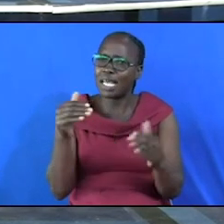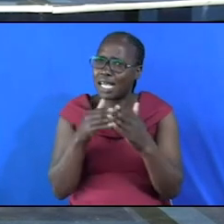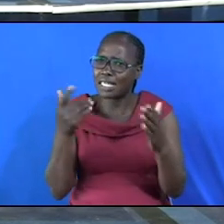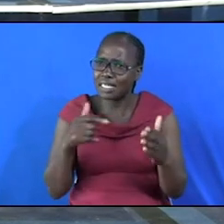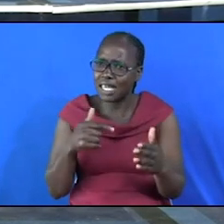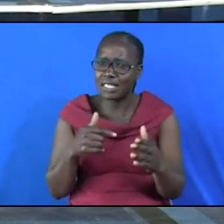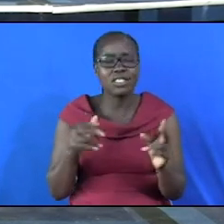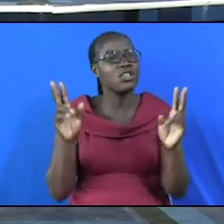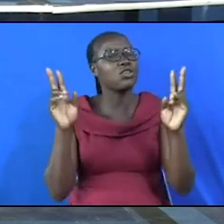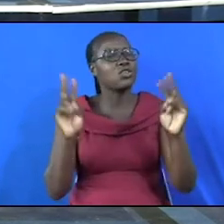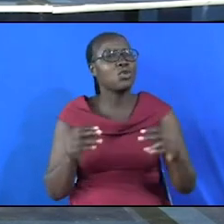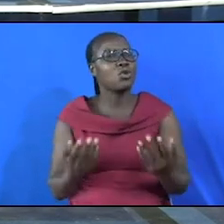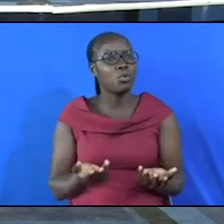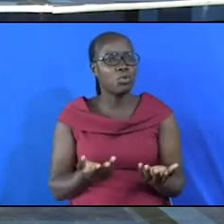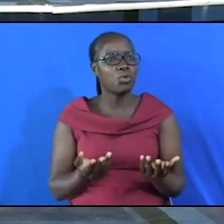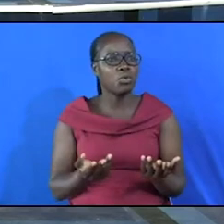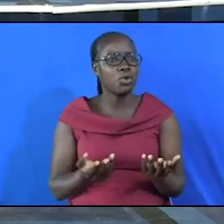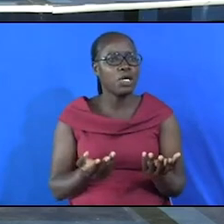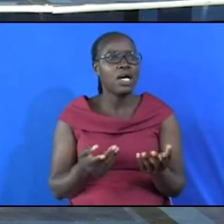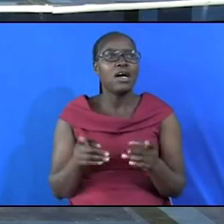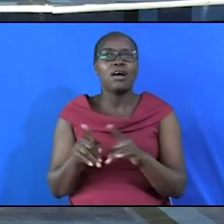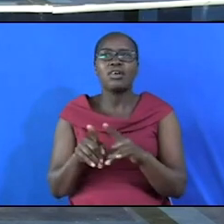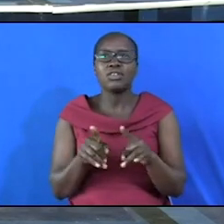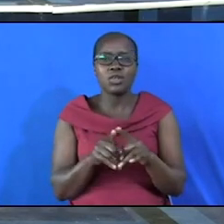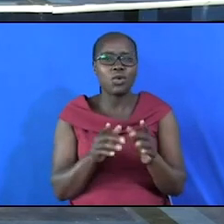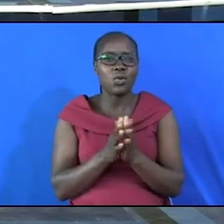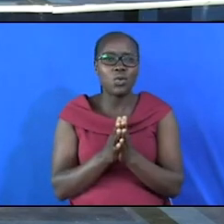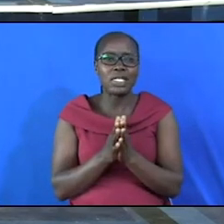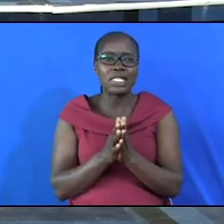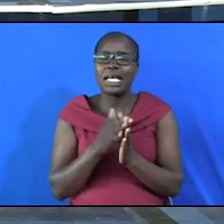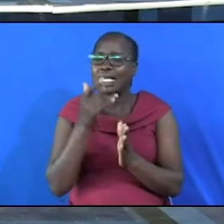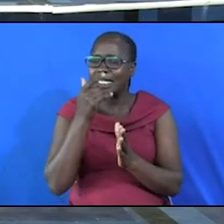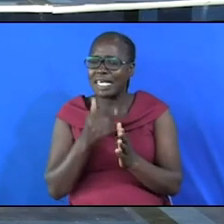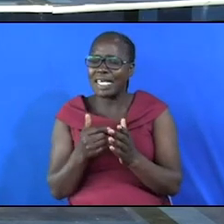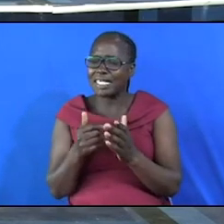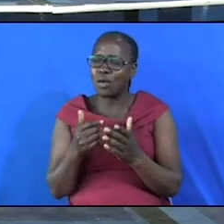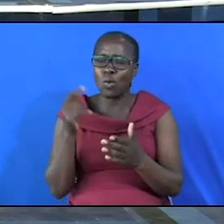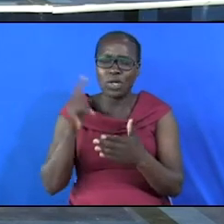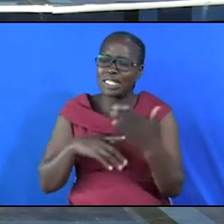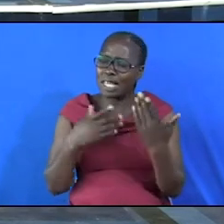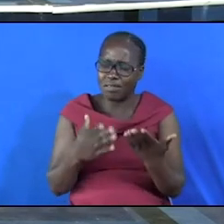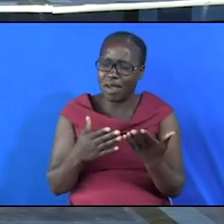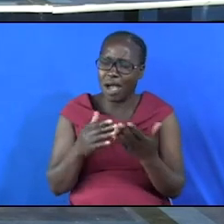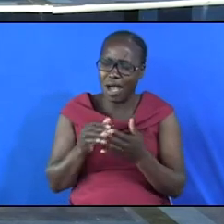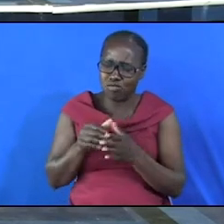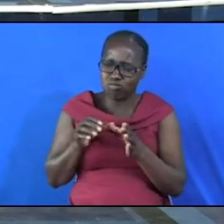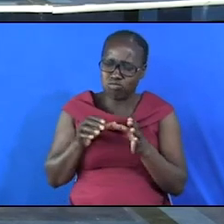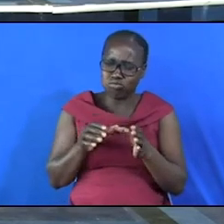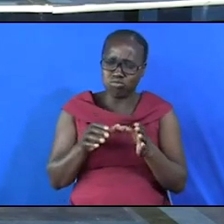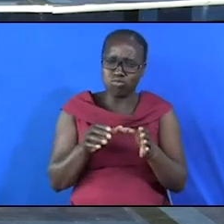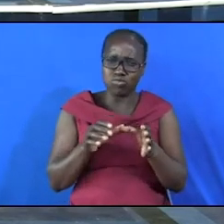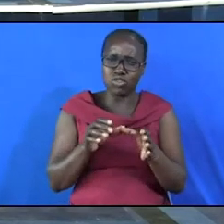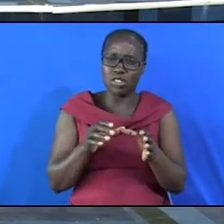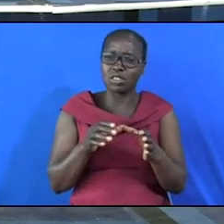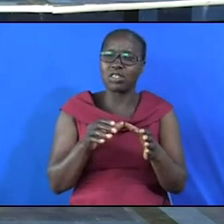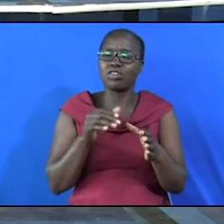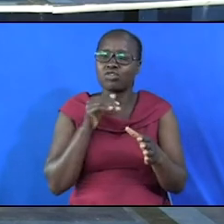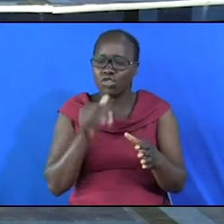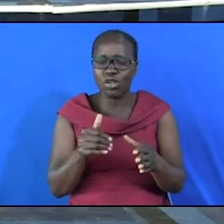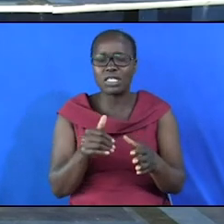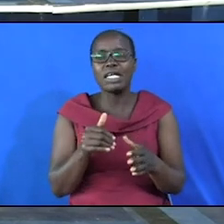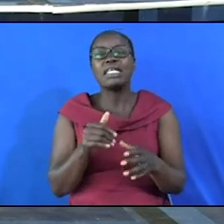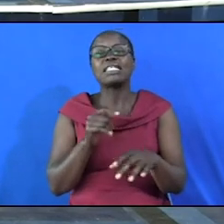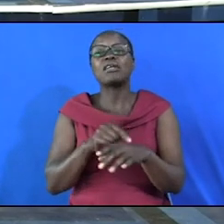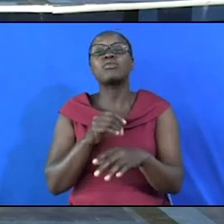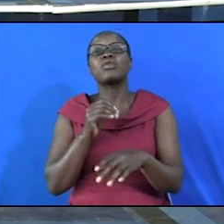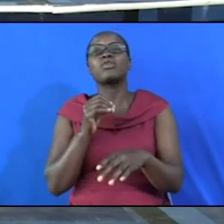what? Yes. Even if the enemies are pushing you down, don't worry. The question is, when John is